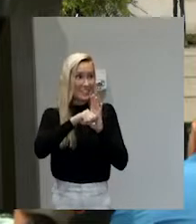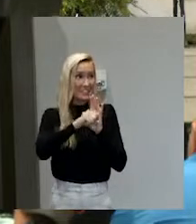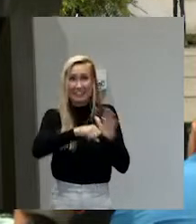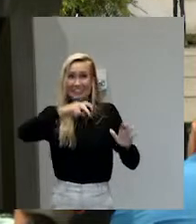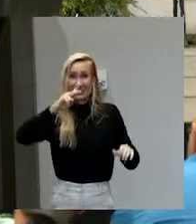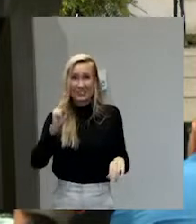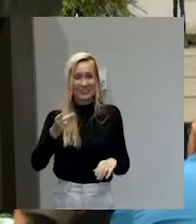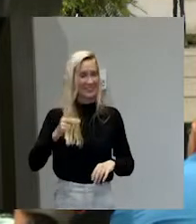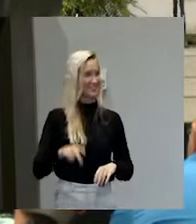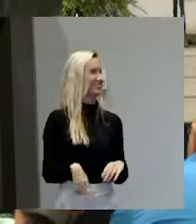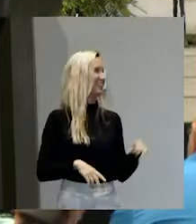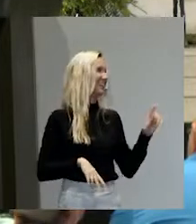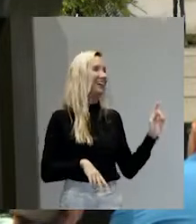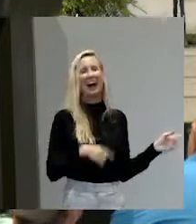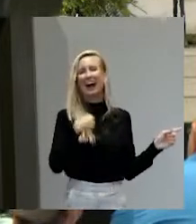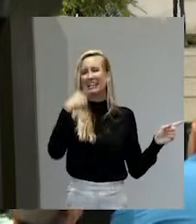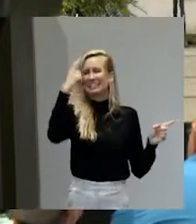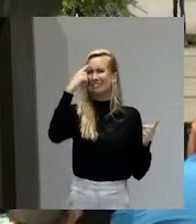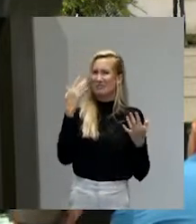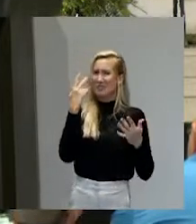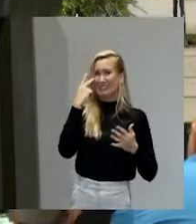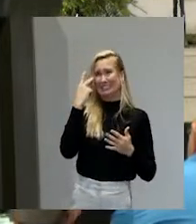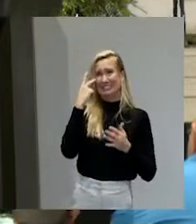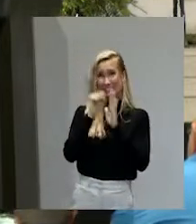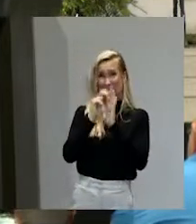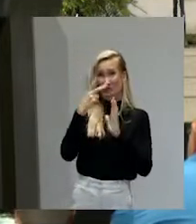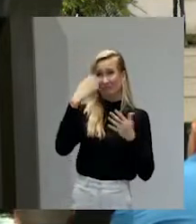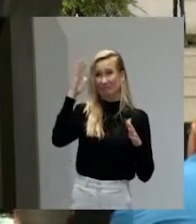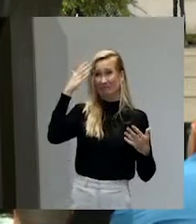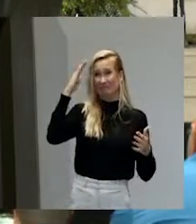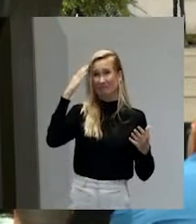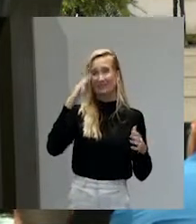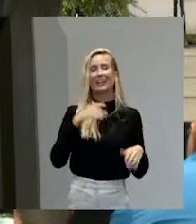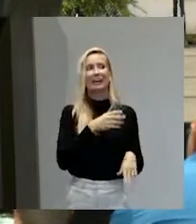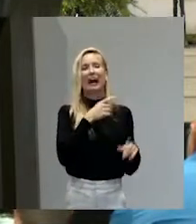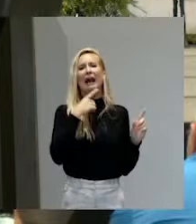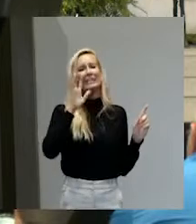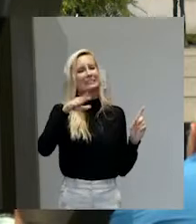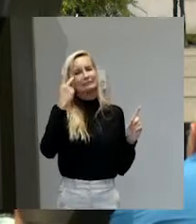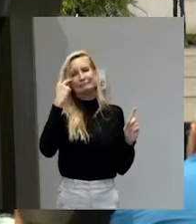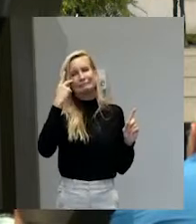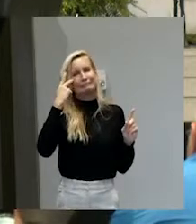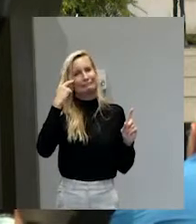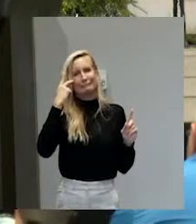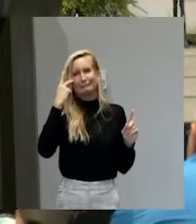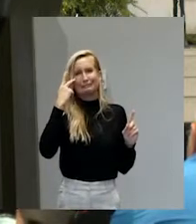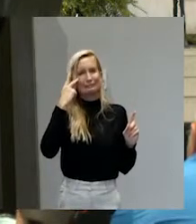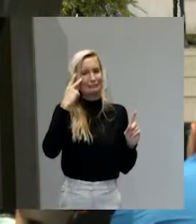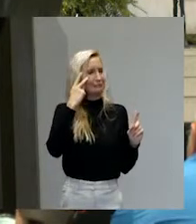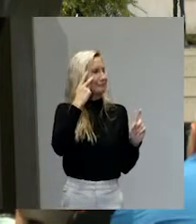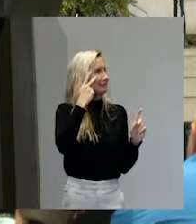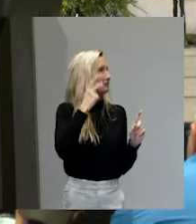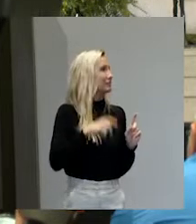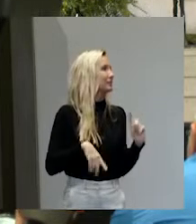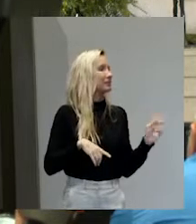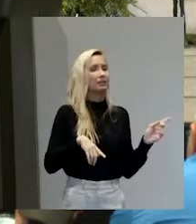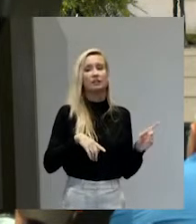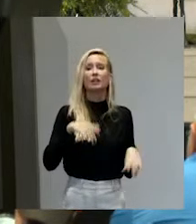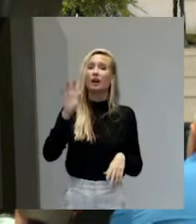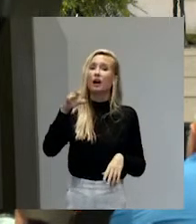I think we have to wait and see. To be continued. We have to. Yeah. I would have said if you asked us yesterday, I would love for you to talk to the governor about